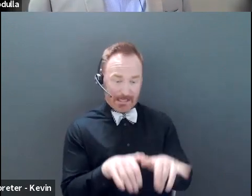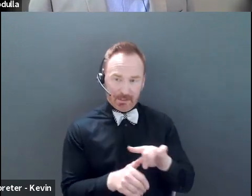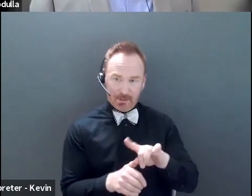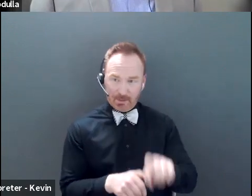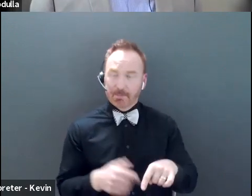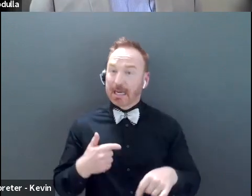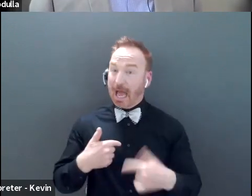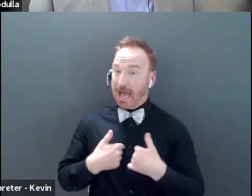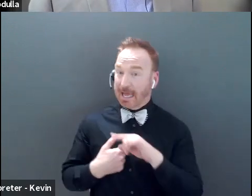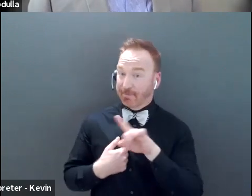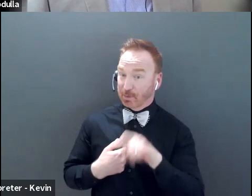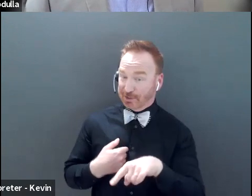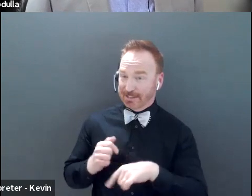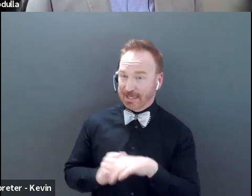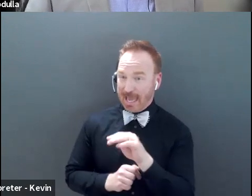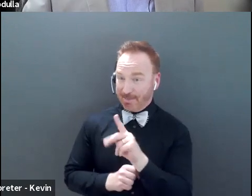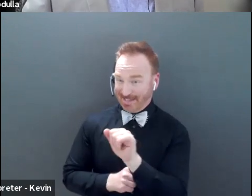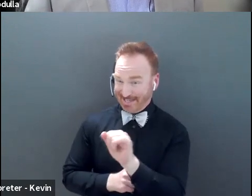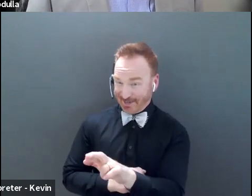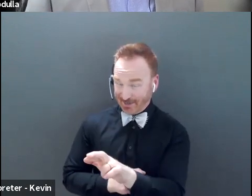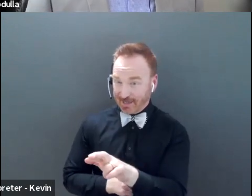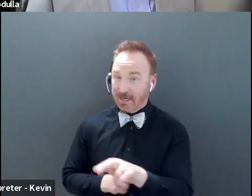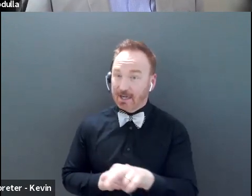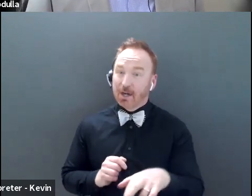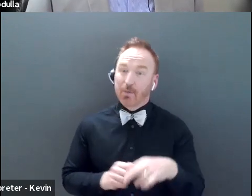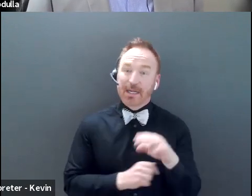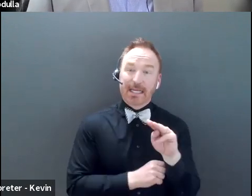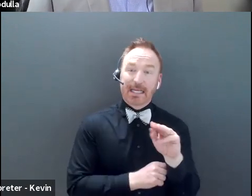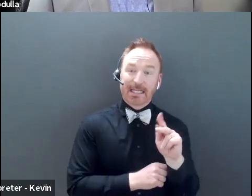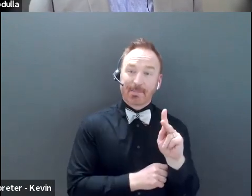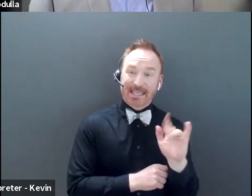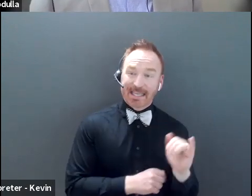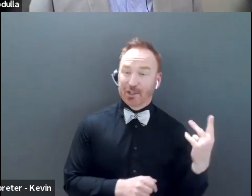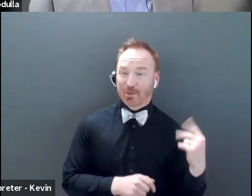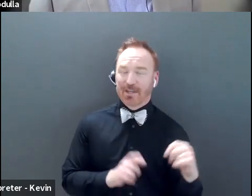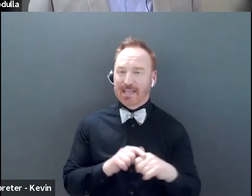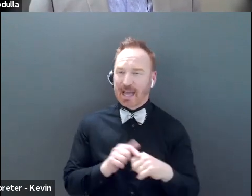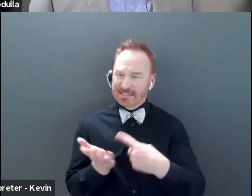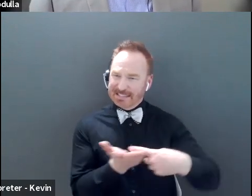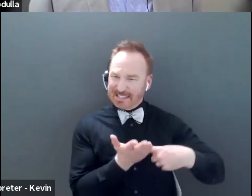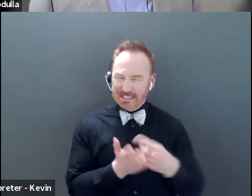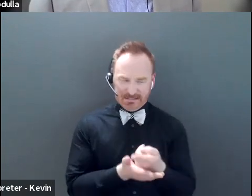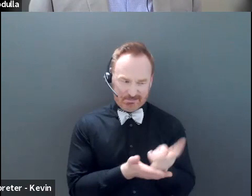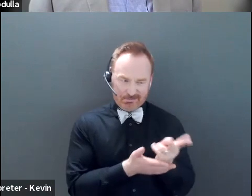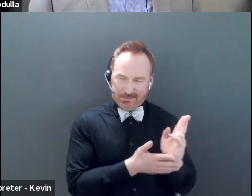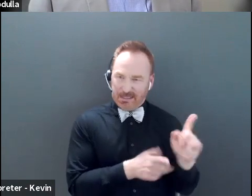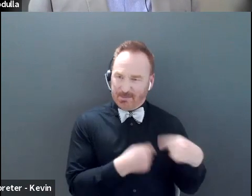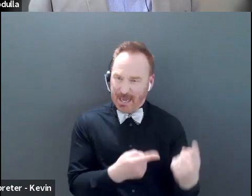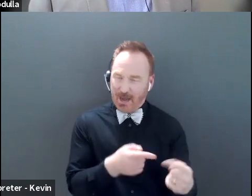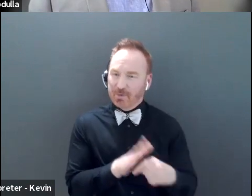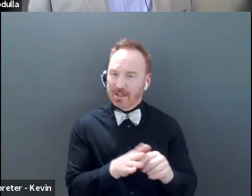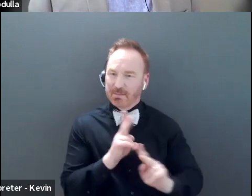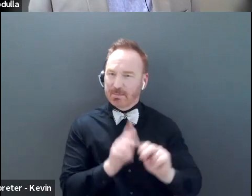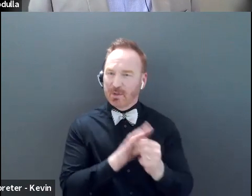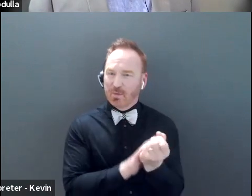you though, Amir, based on some conversations that Mickey and I have had with some entrepreneurs over the last few weeks. Your presentation was